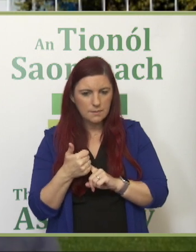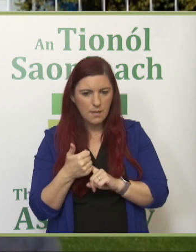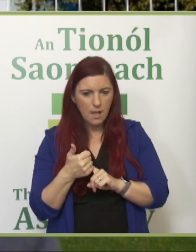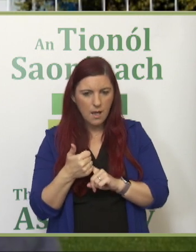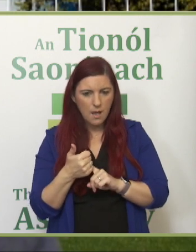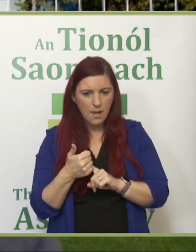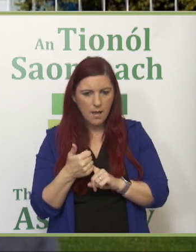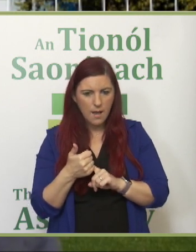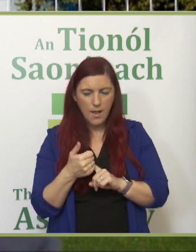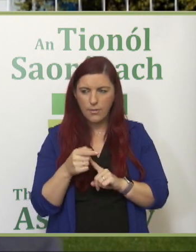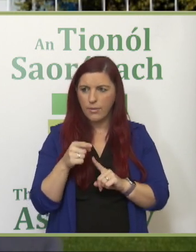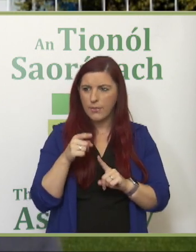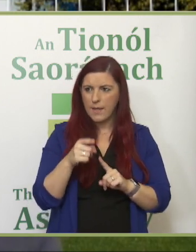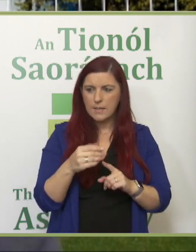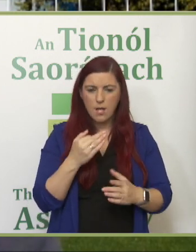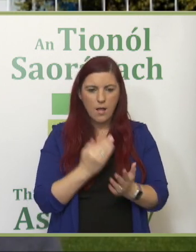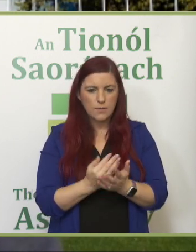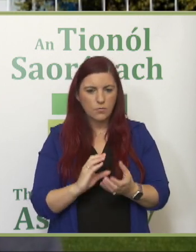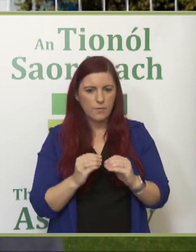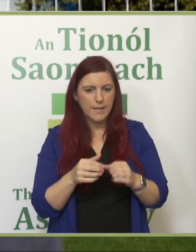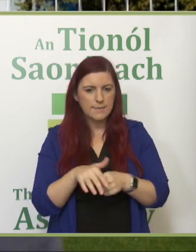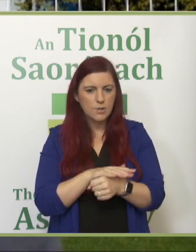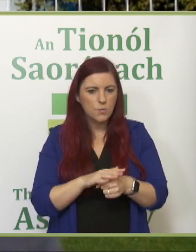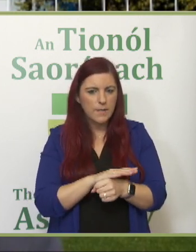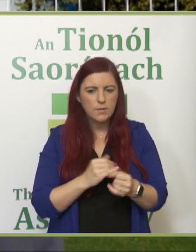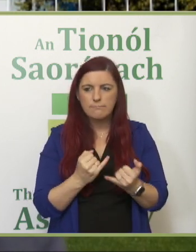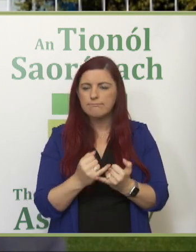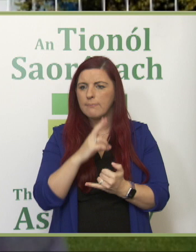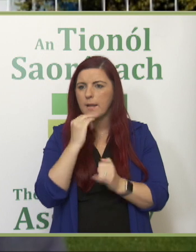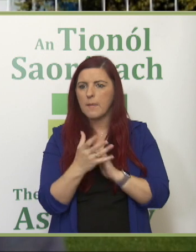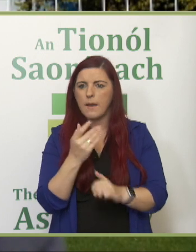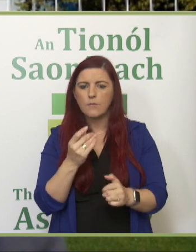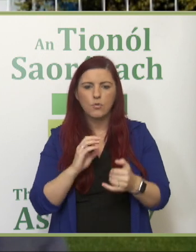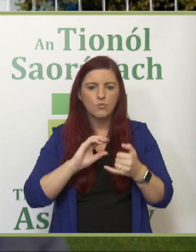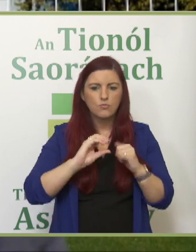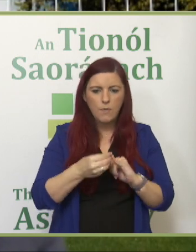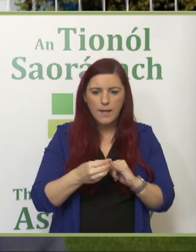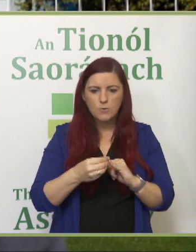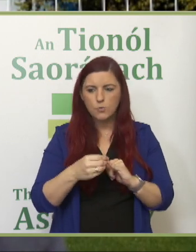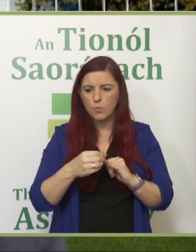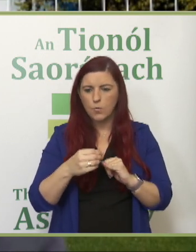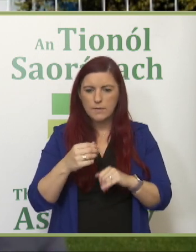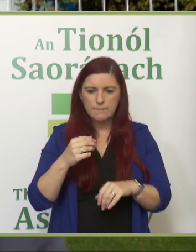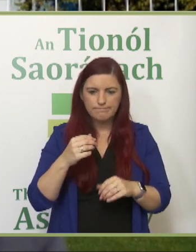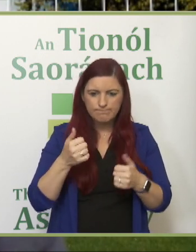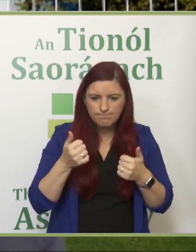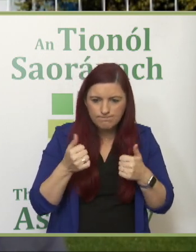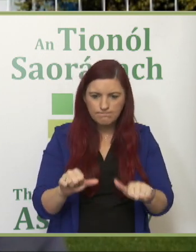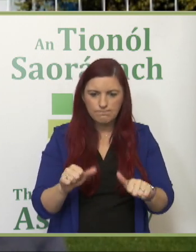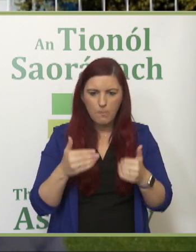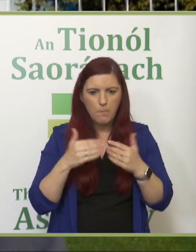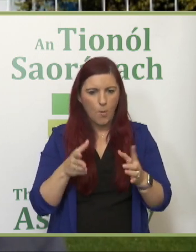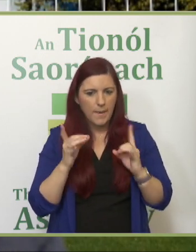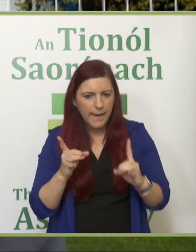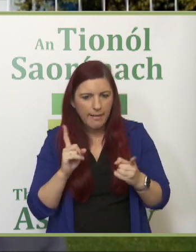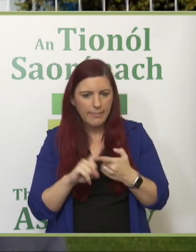in situations when you try to secure public safety, public health and safety